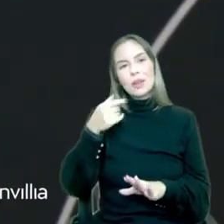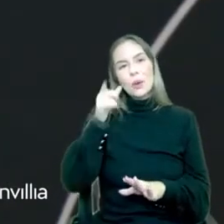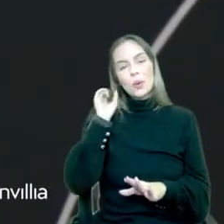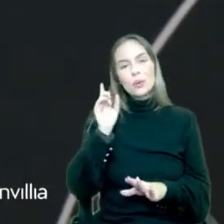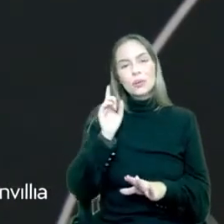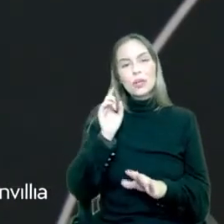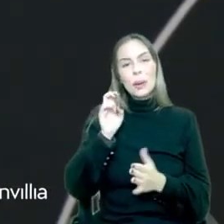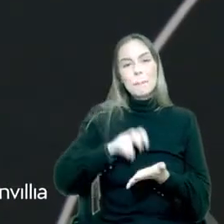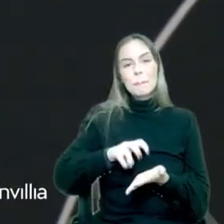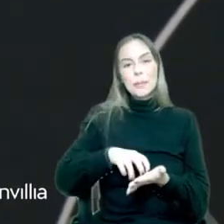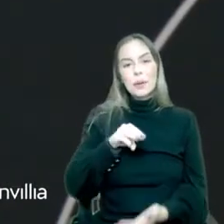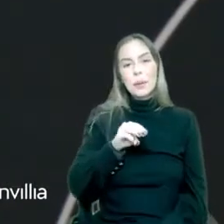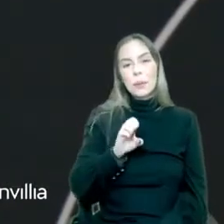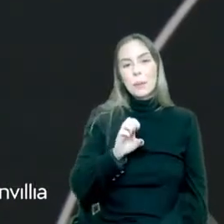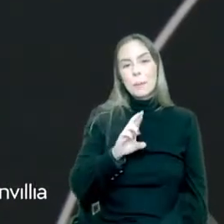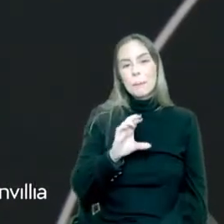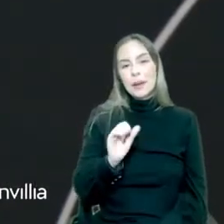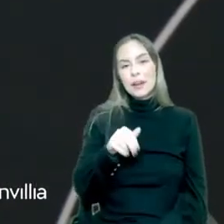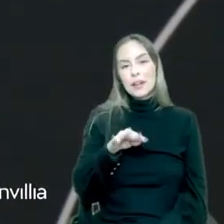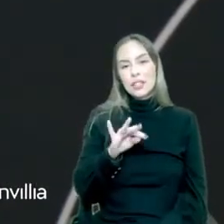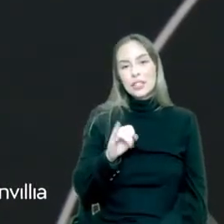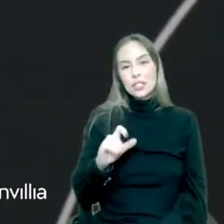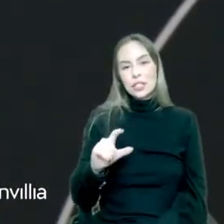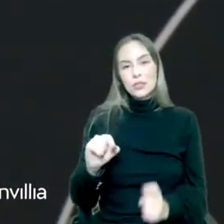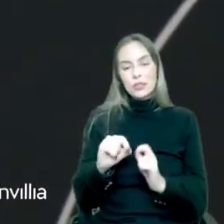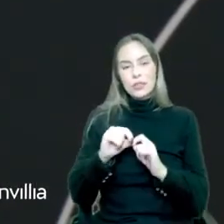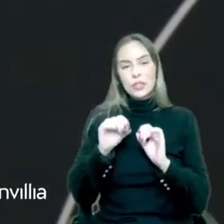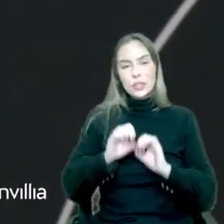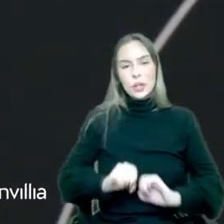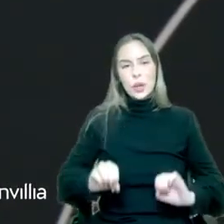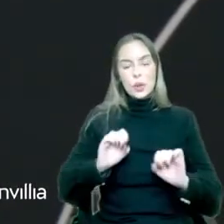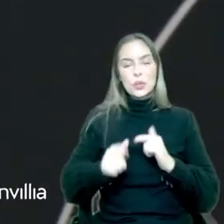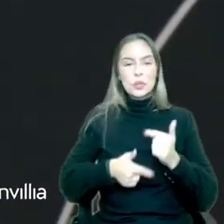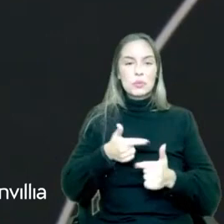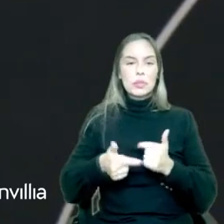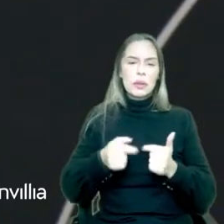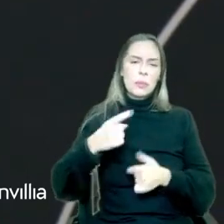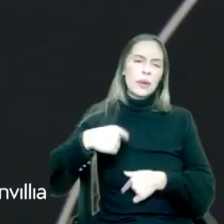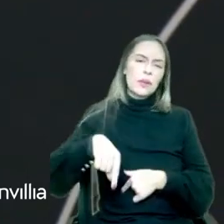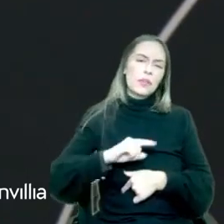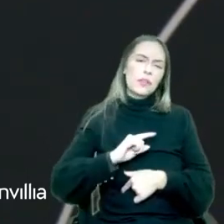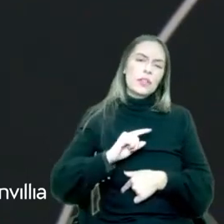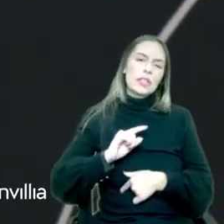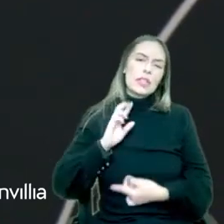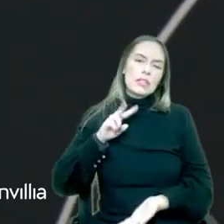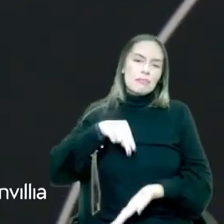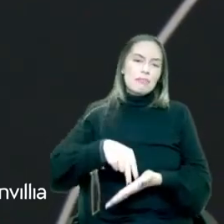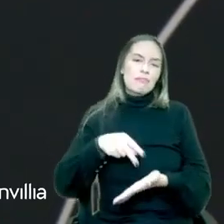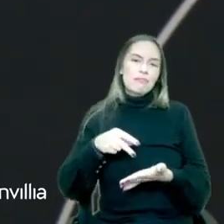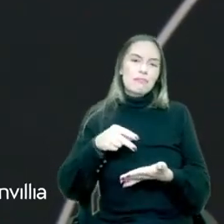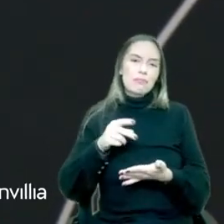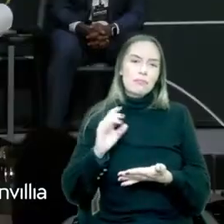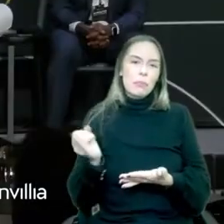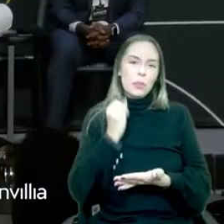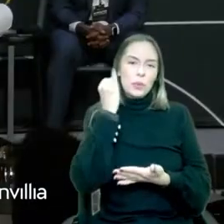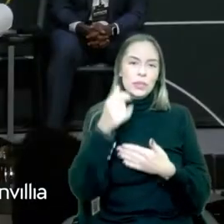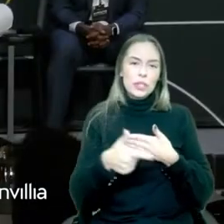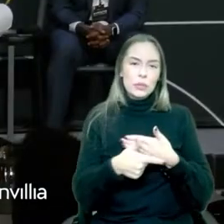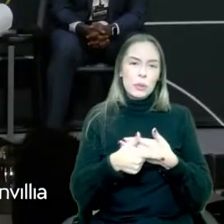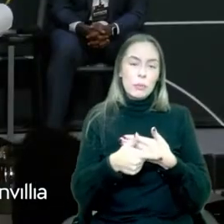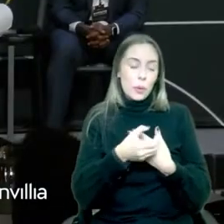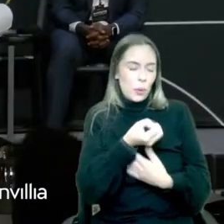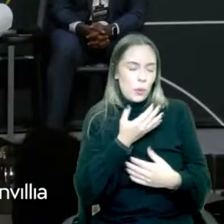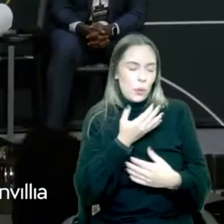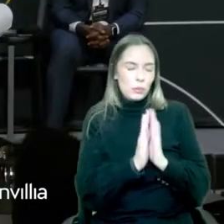job around AI, and you are playing a decisive role about that. So tell us those stories, please.